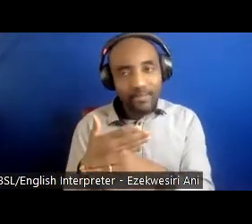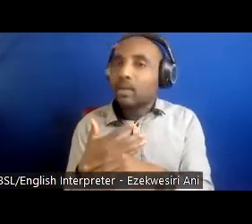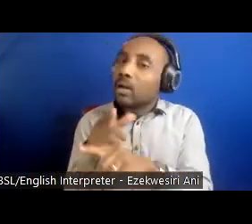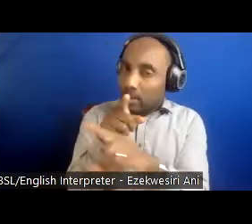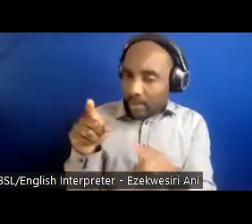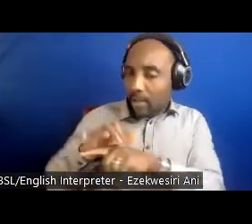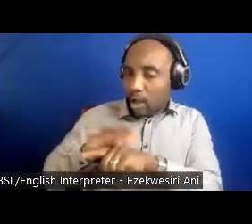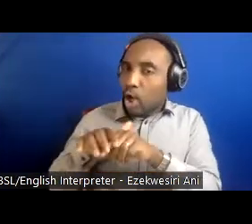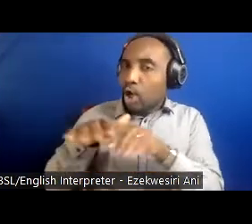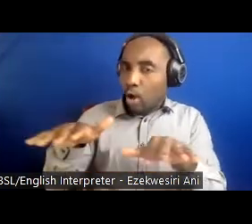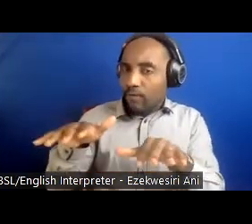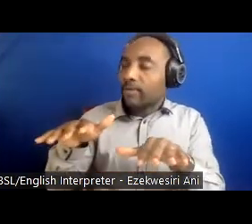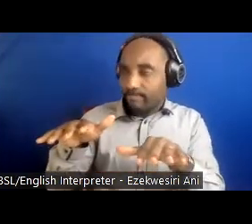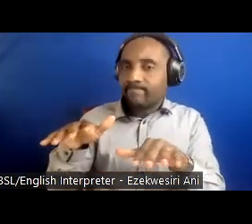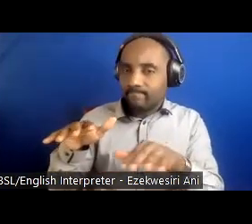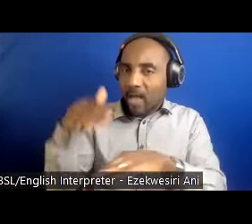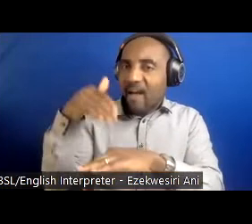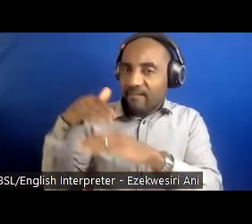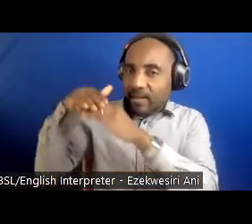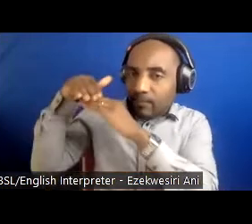pandemic on their levels of activity.